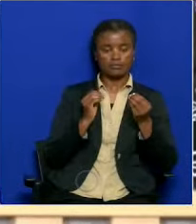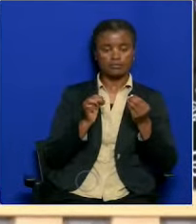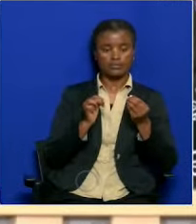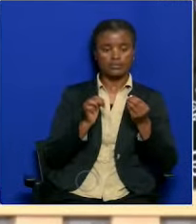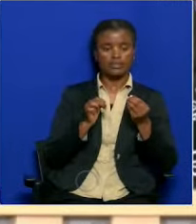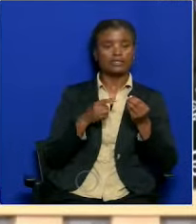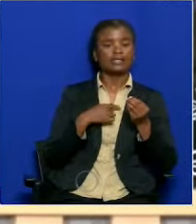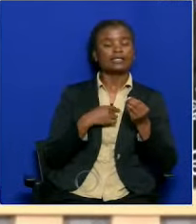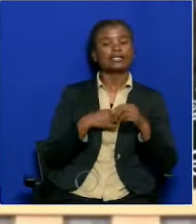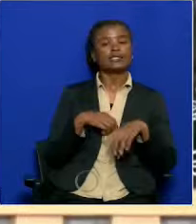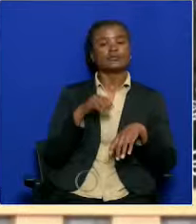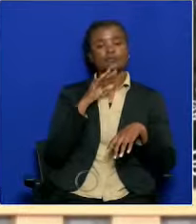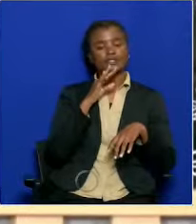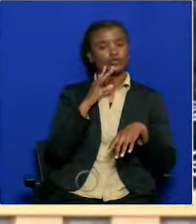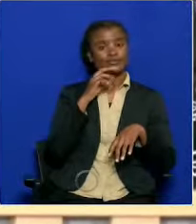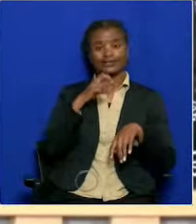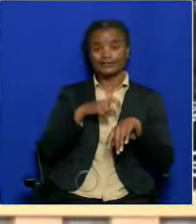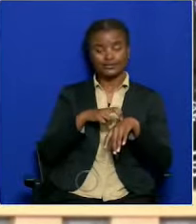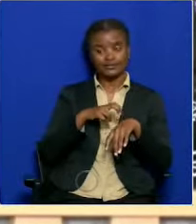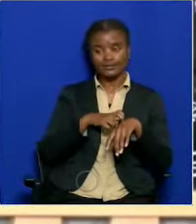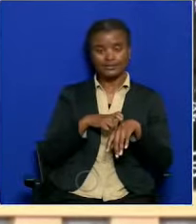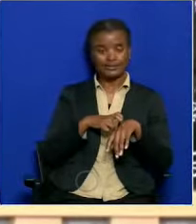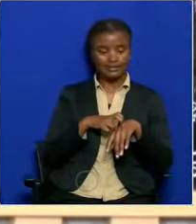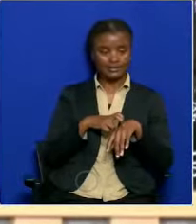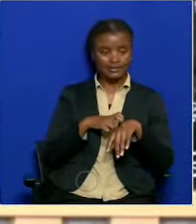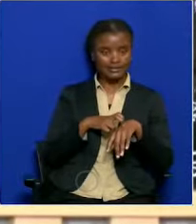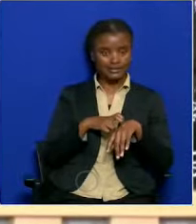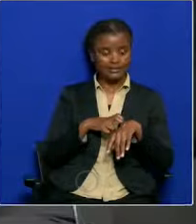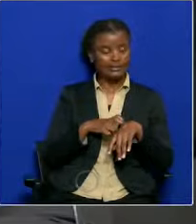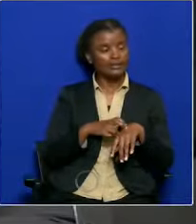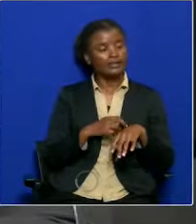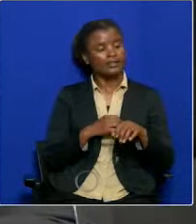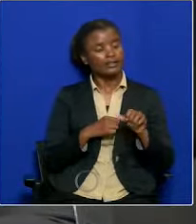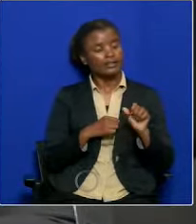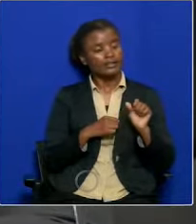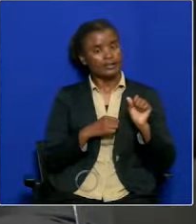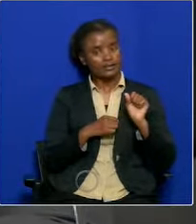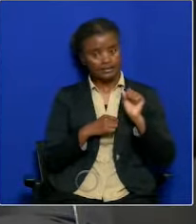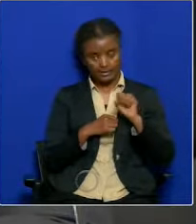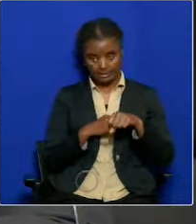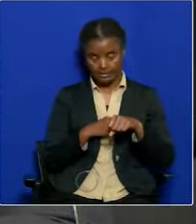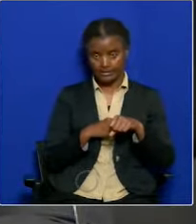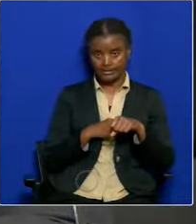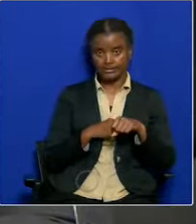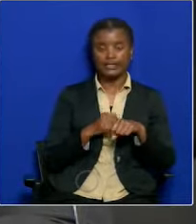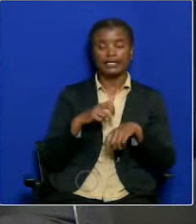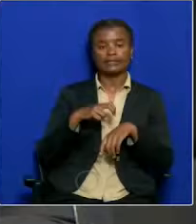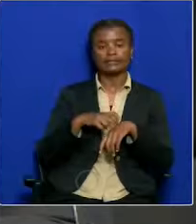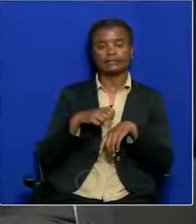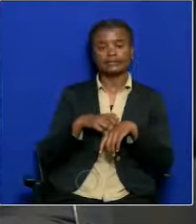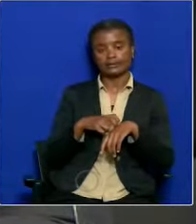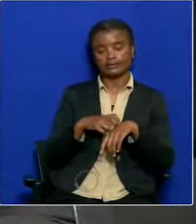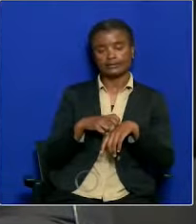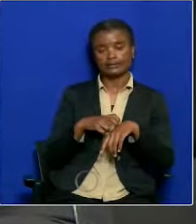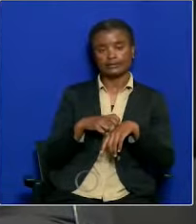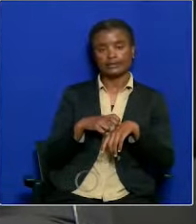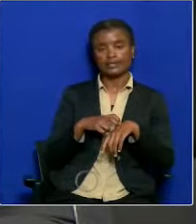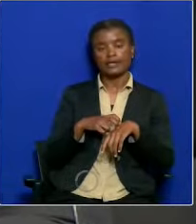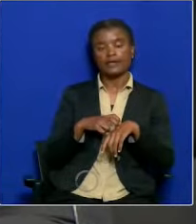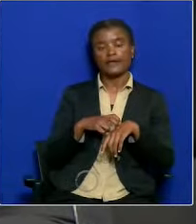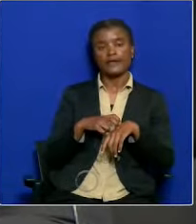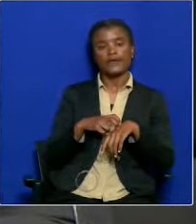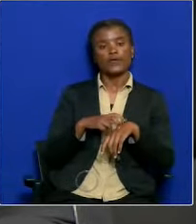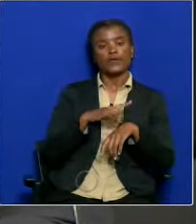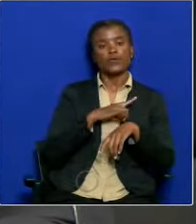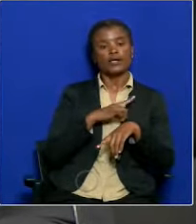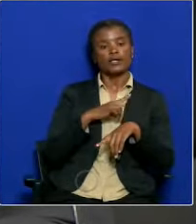require. I required it. Yes. I required it because by that time I wanted to build the wall